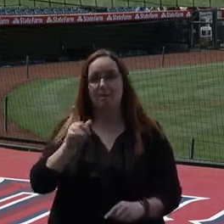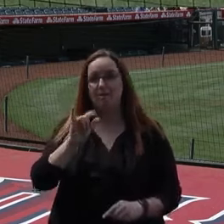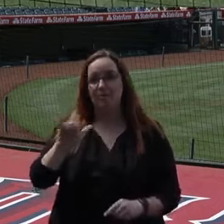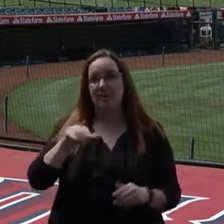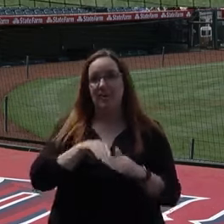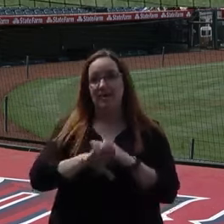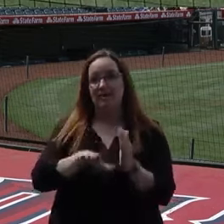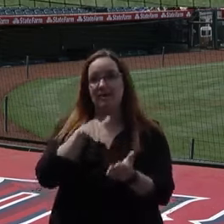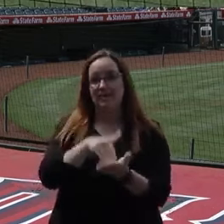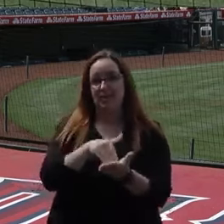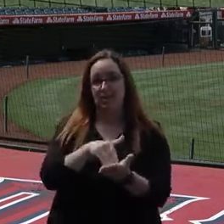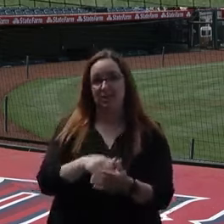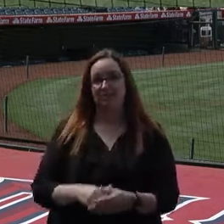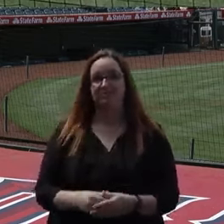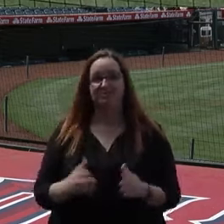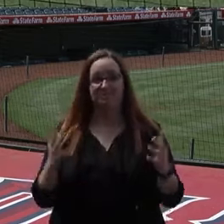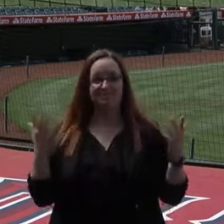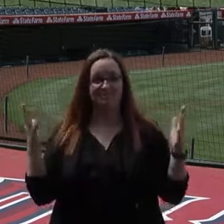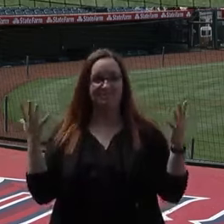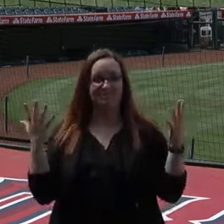Center.